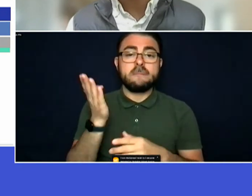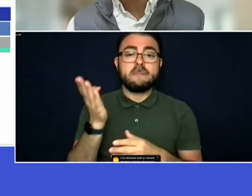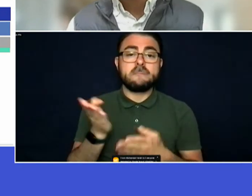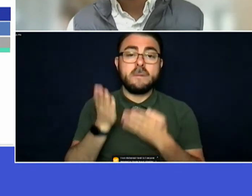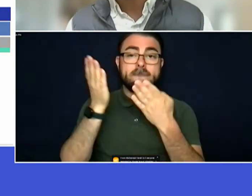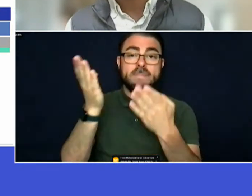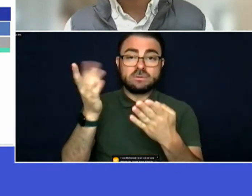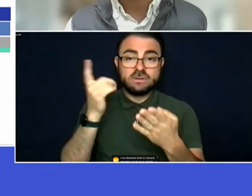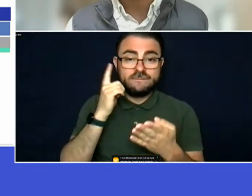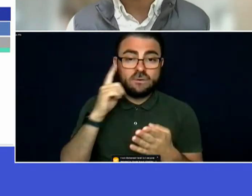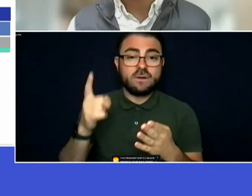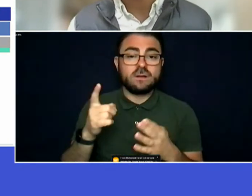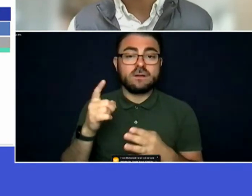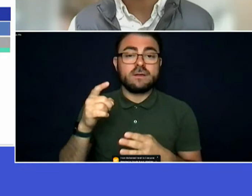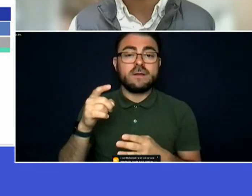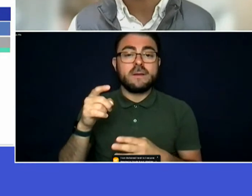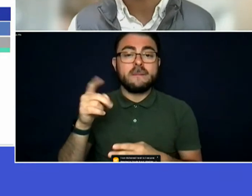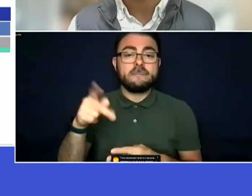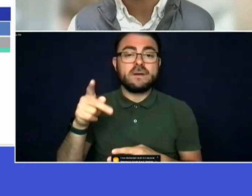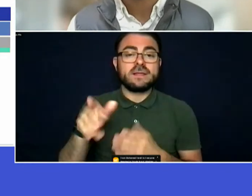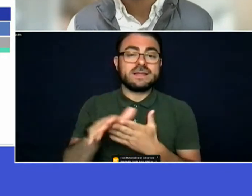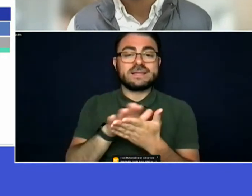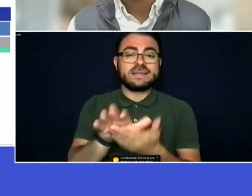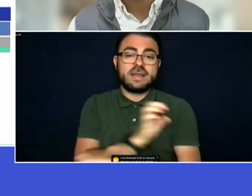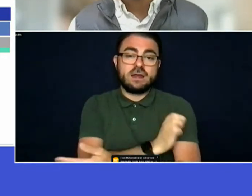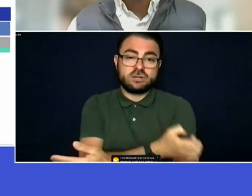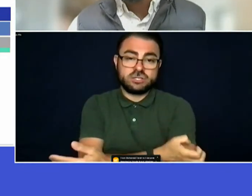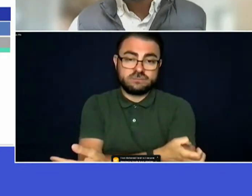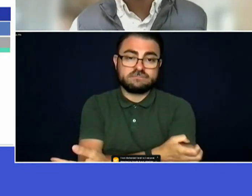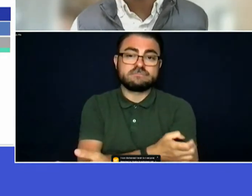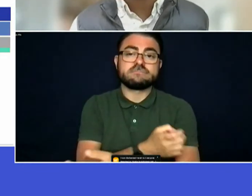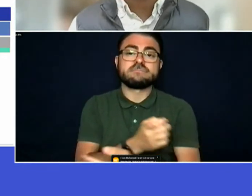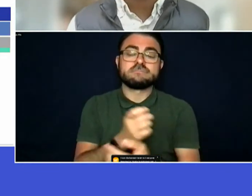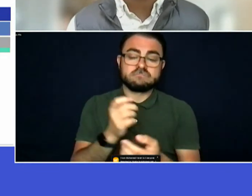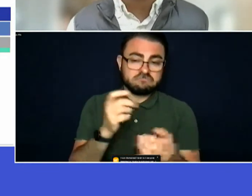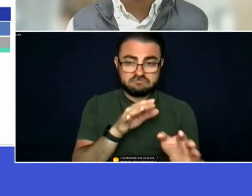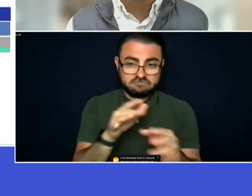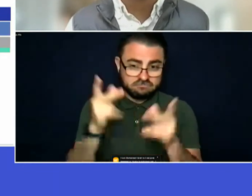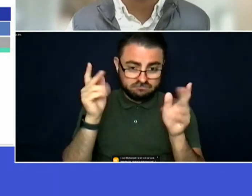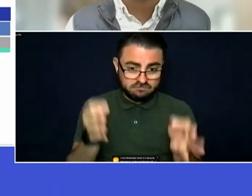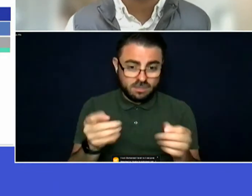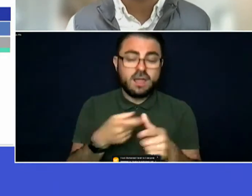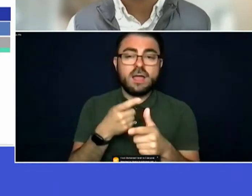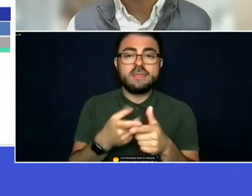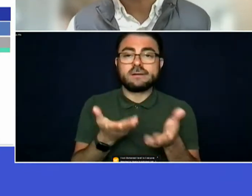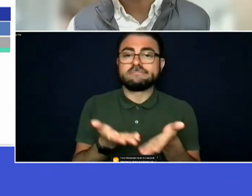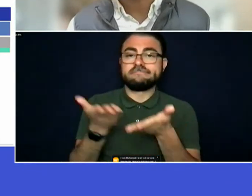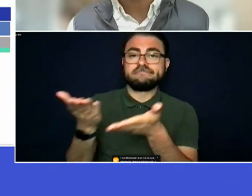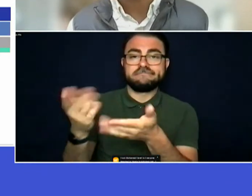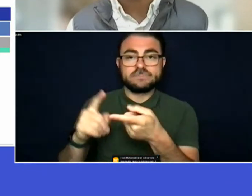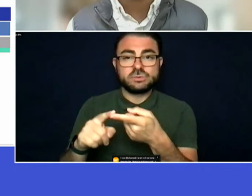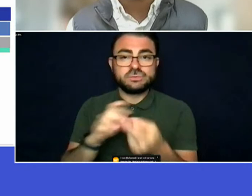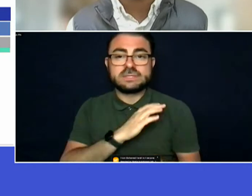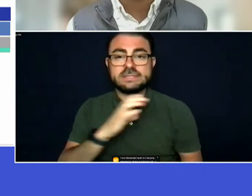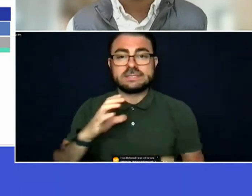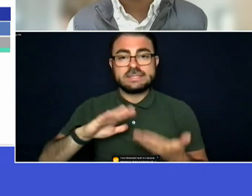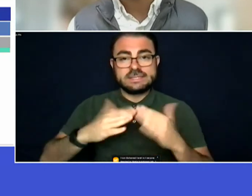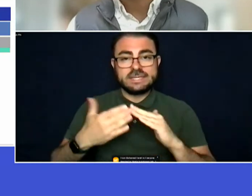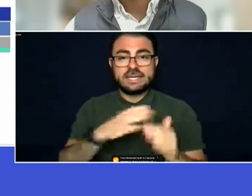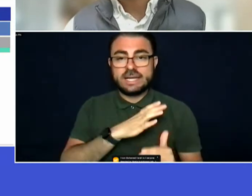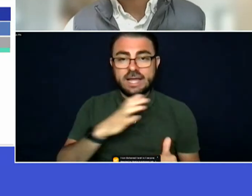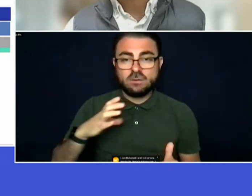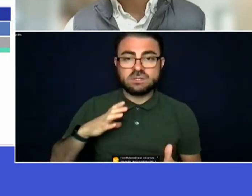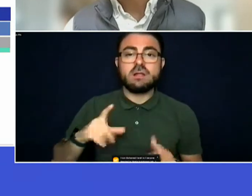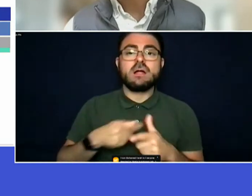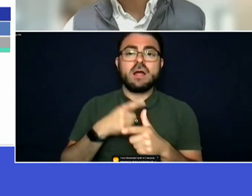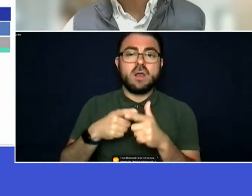their deliberation and ultimate recommendation to City Council for deliberation and hopefully approval in September